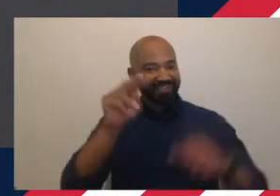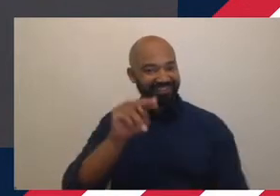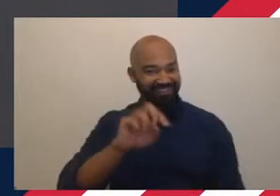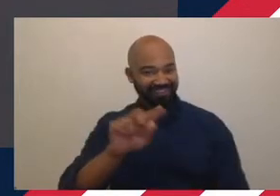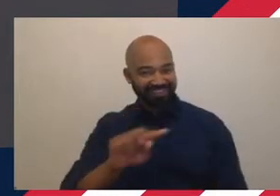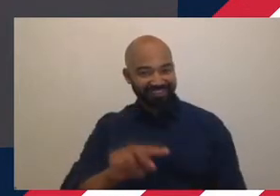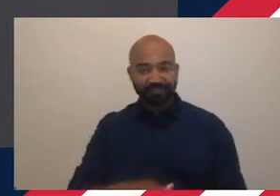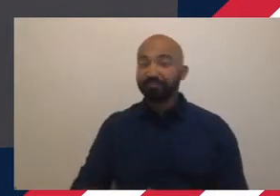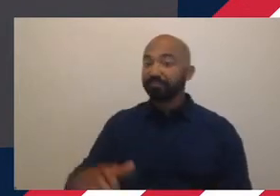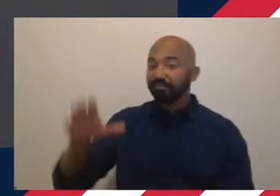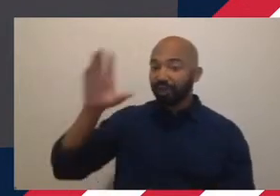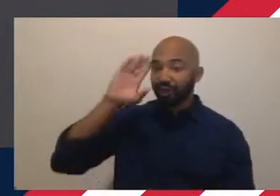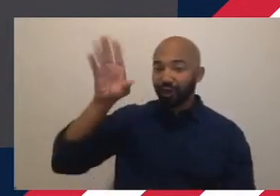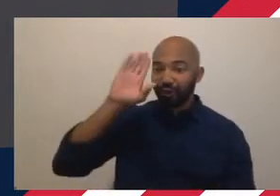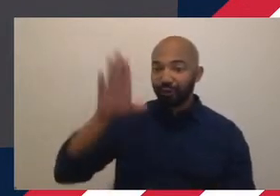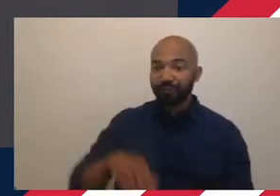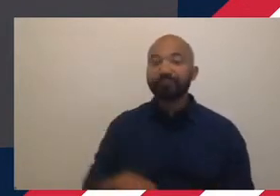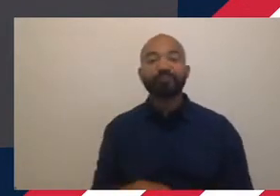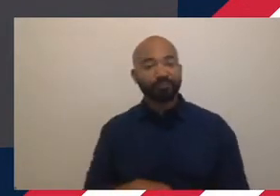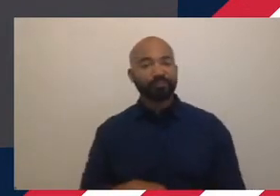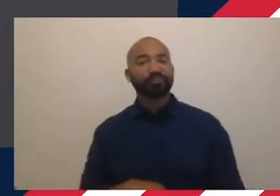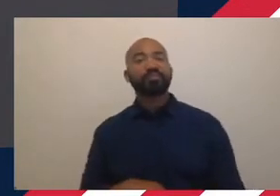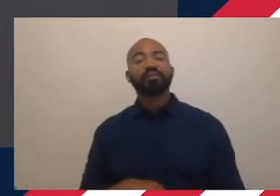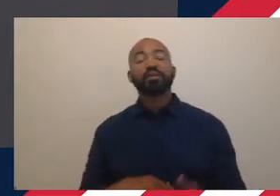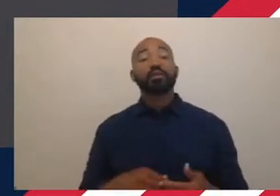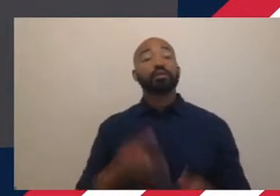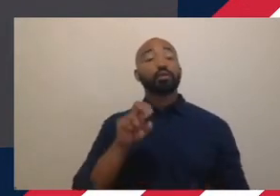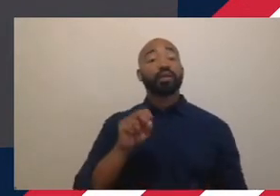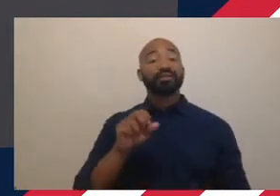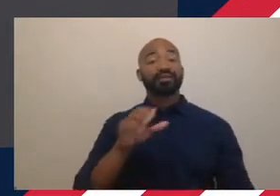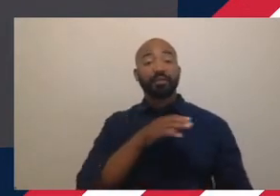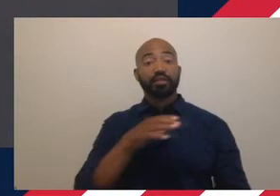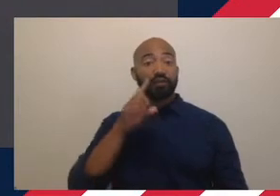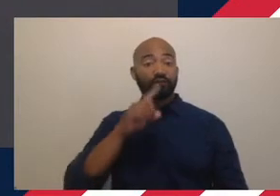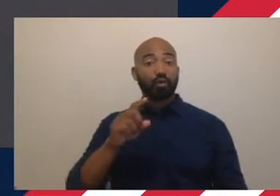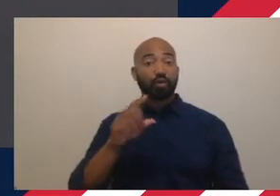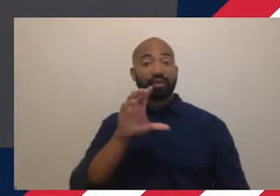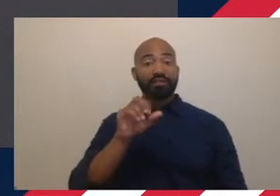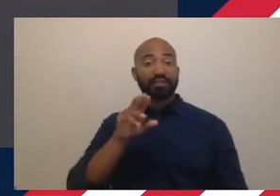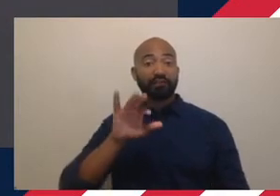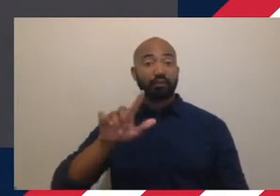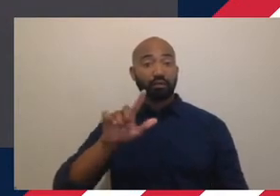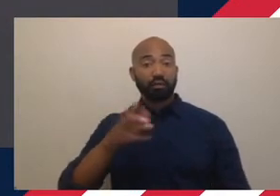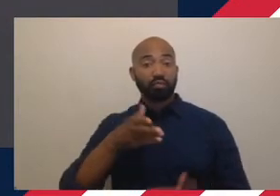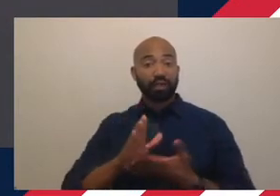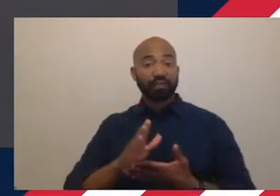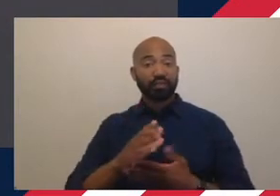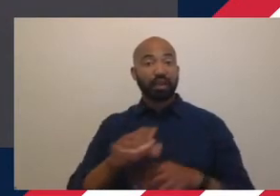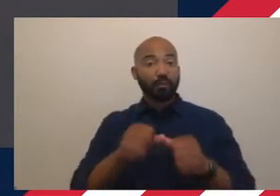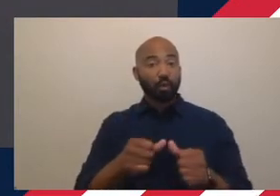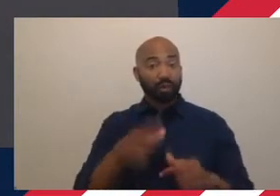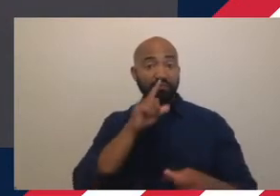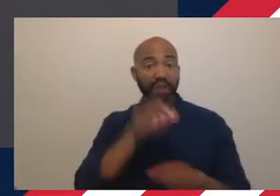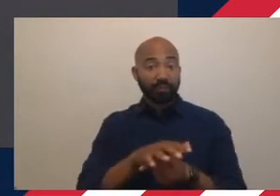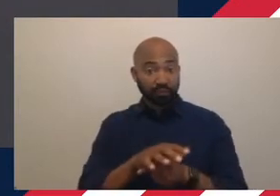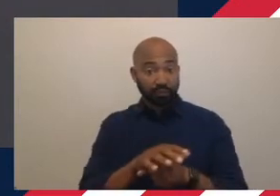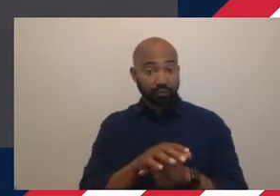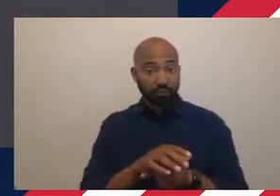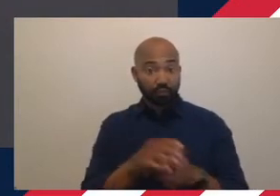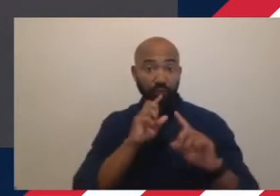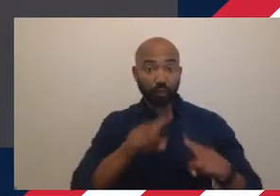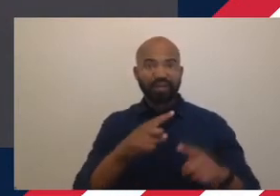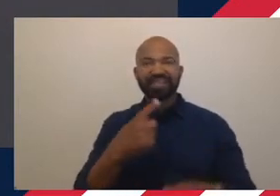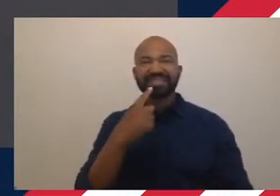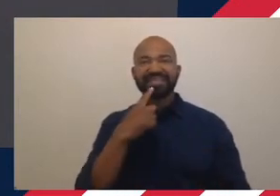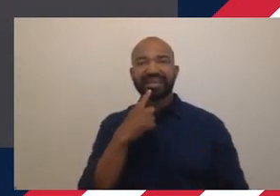In December 2018, the U.S. Commission on Civil Rights Broken Promises report highlighted healthcare as one of the